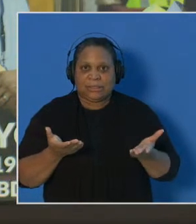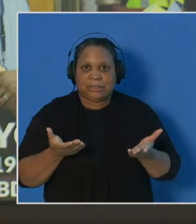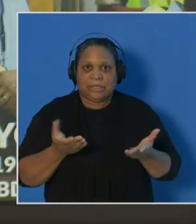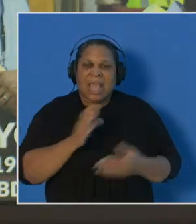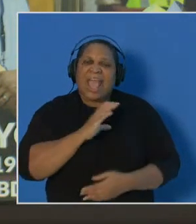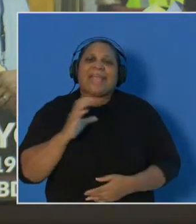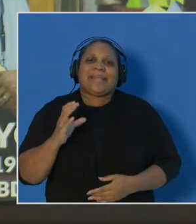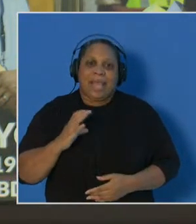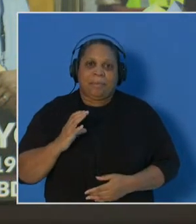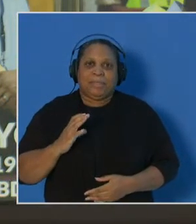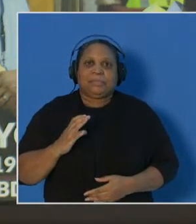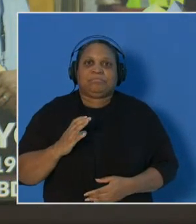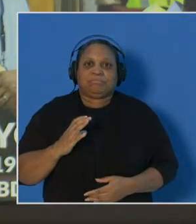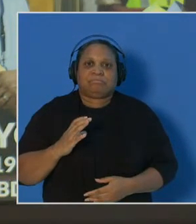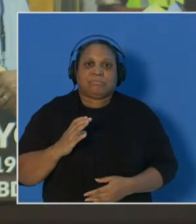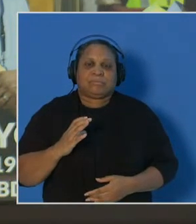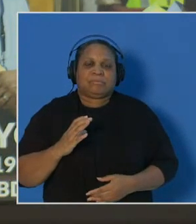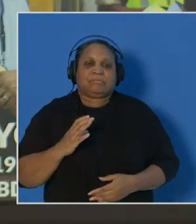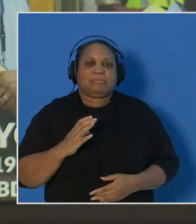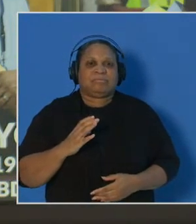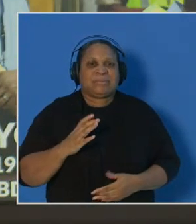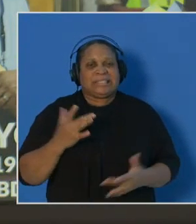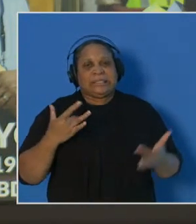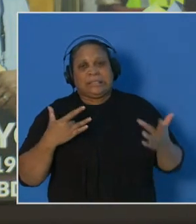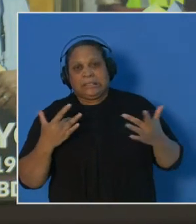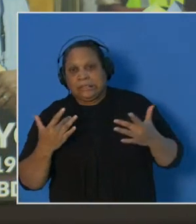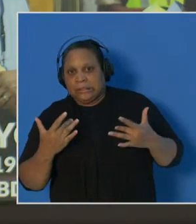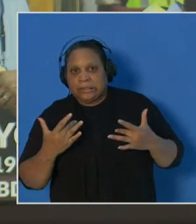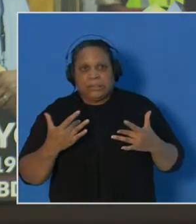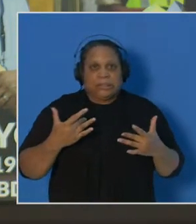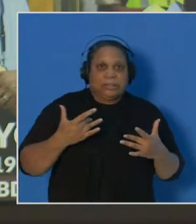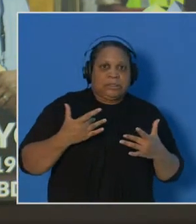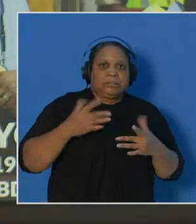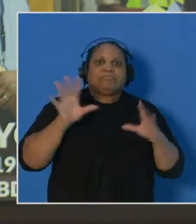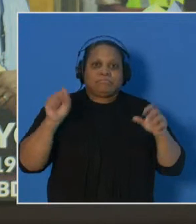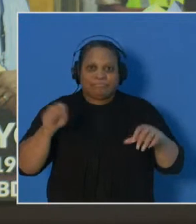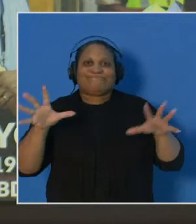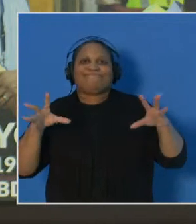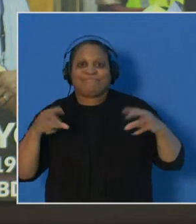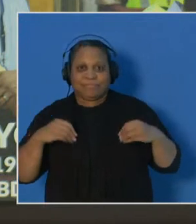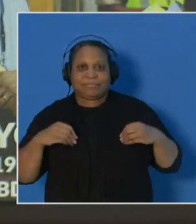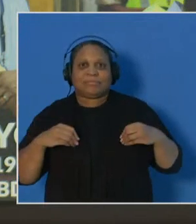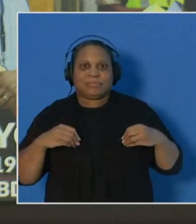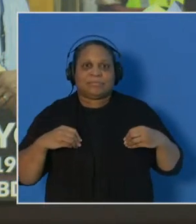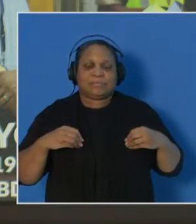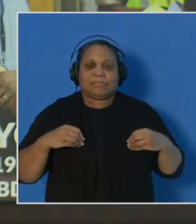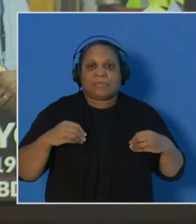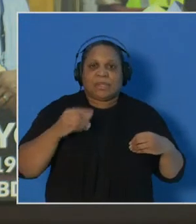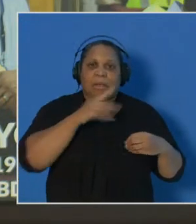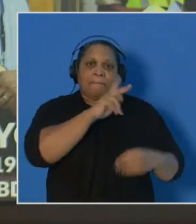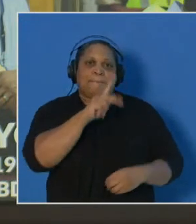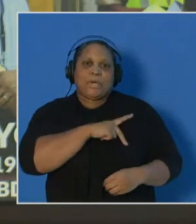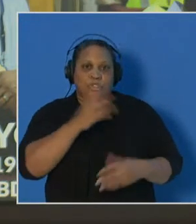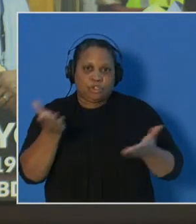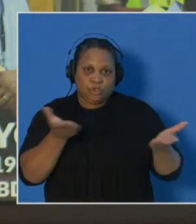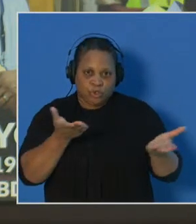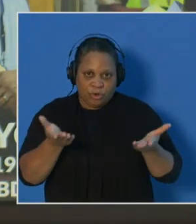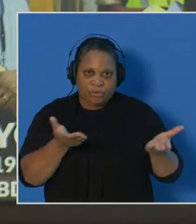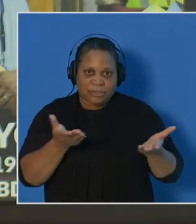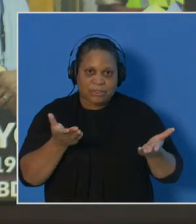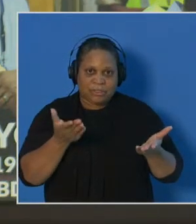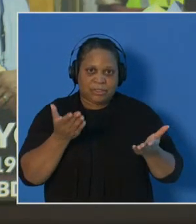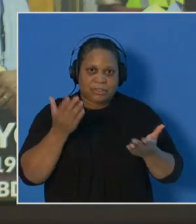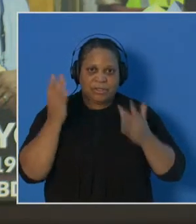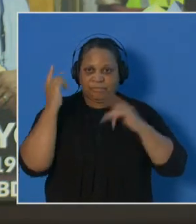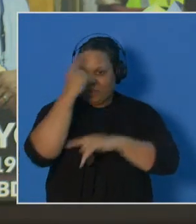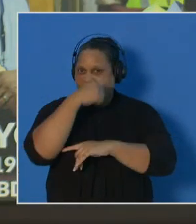Cabinet has given tentative approval to the expansion of personal services, such as